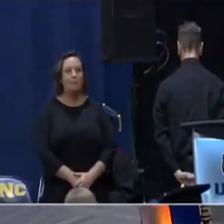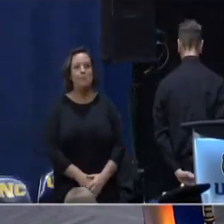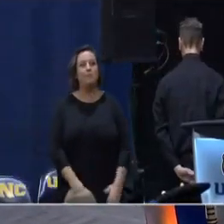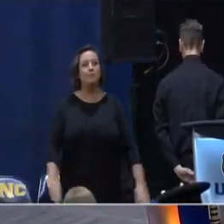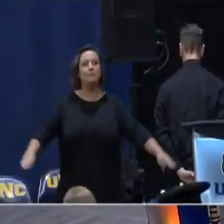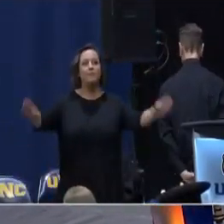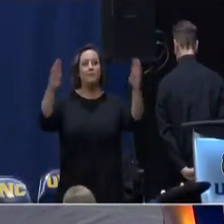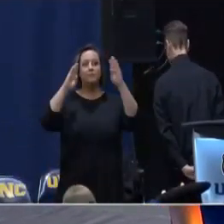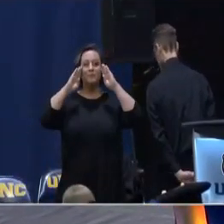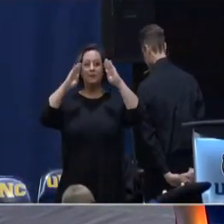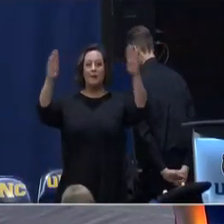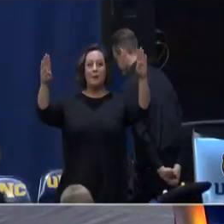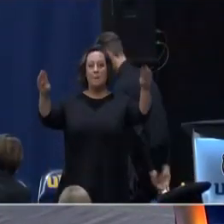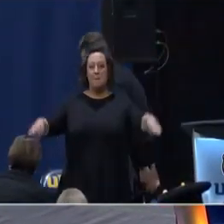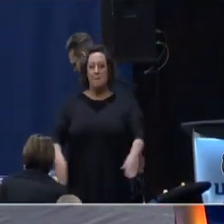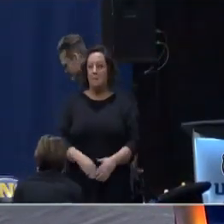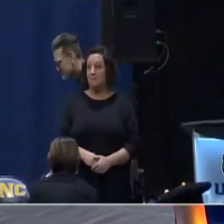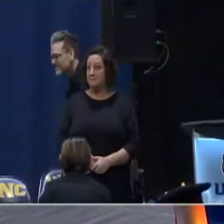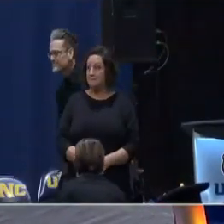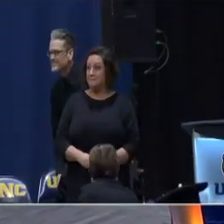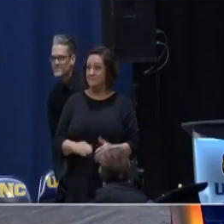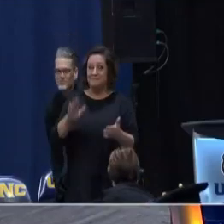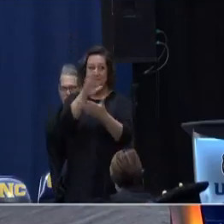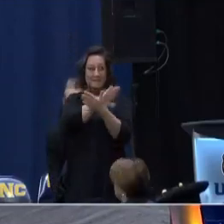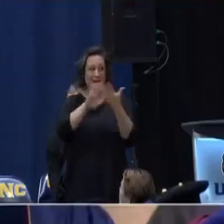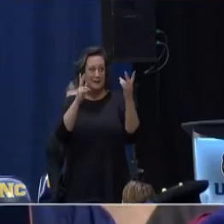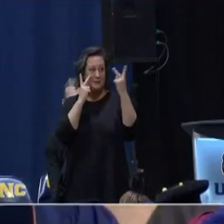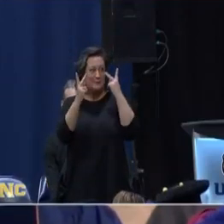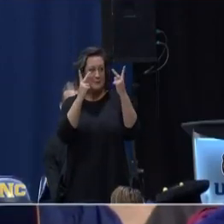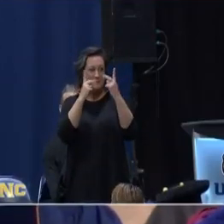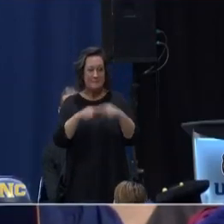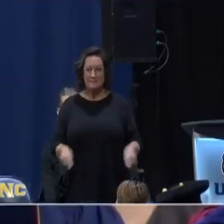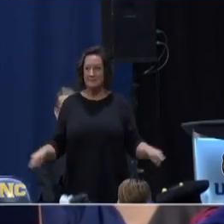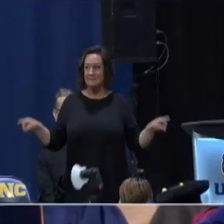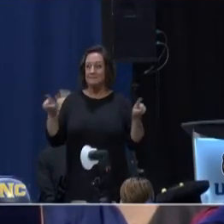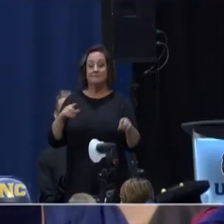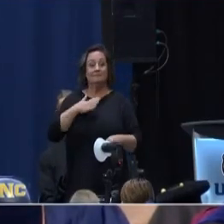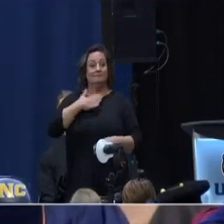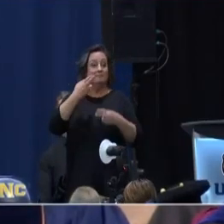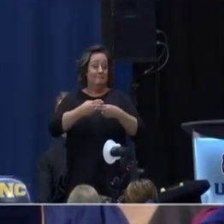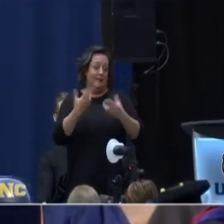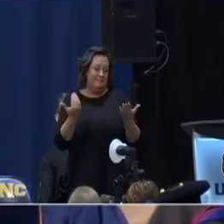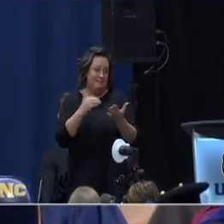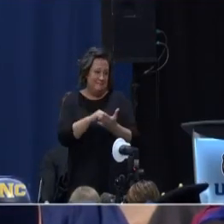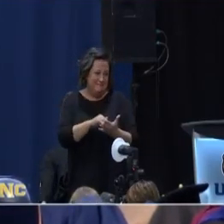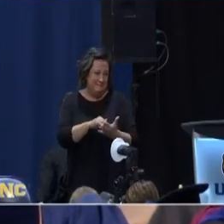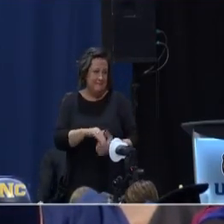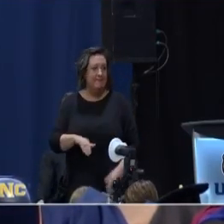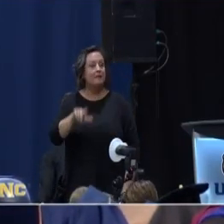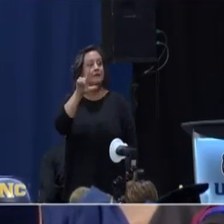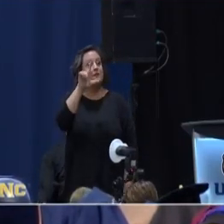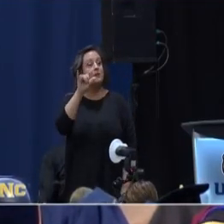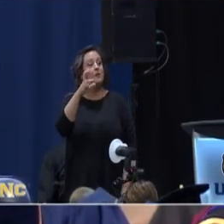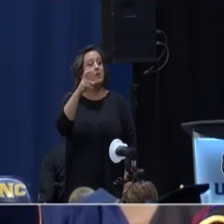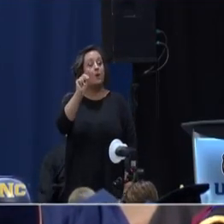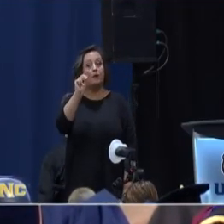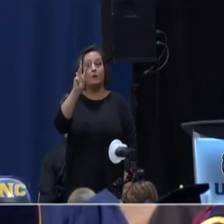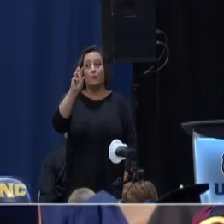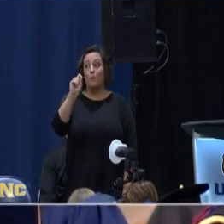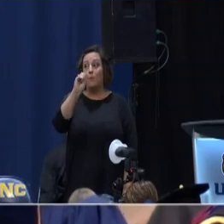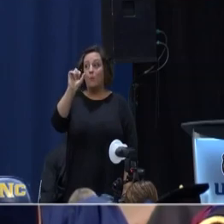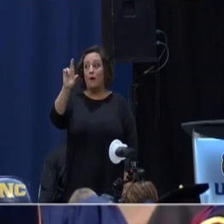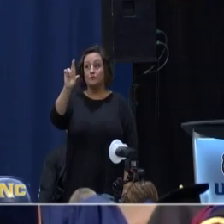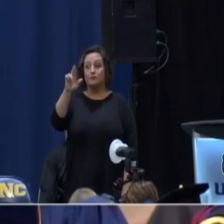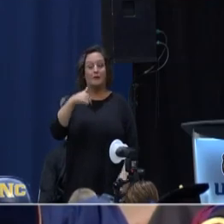Hello. Everybody, it's nice to see you all. My name, again, is Lauren Wasser, and I am honored to be here